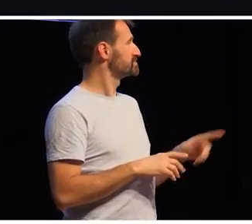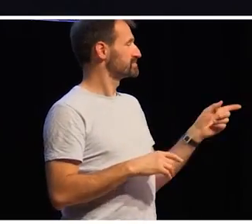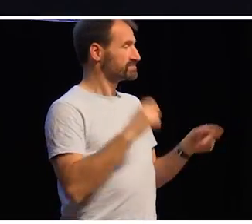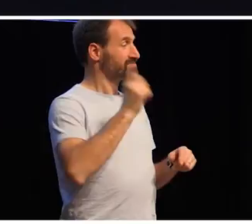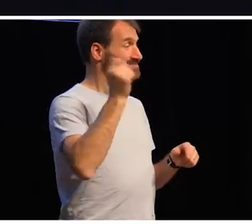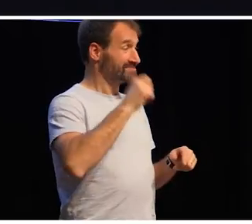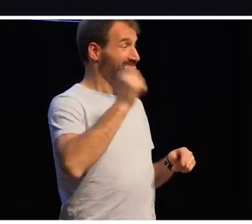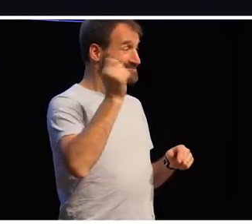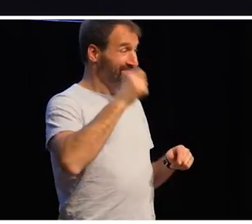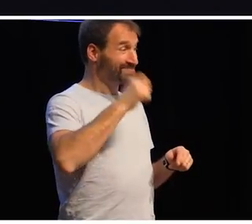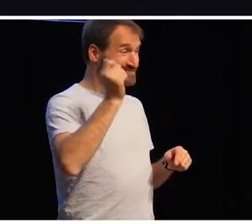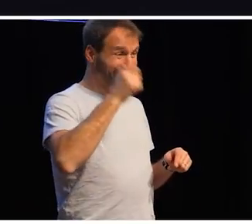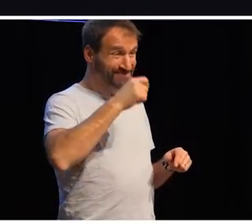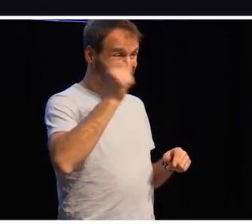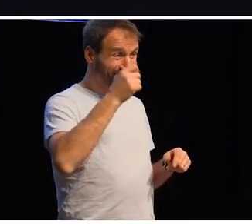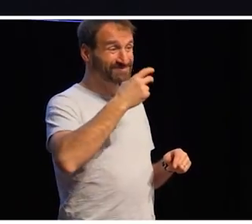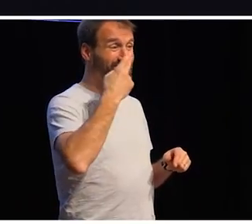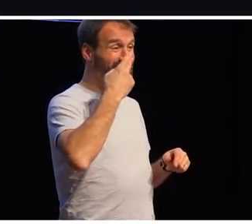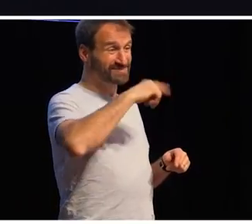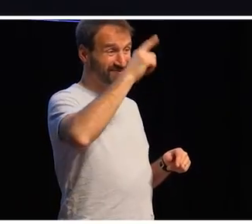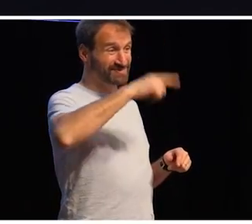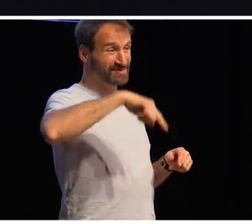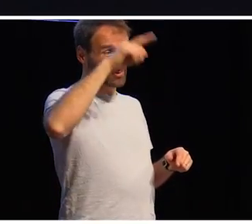kind of accelerate it, notice the graph.